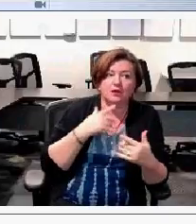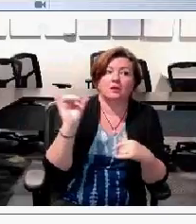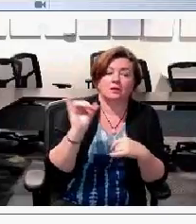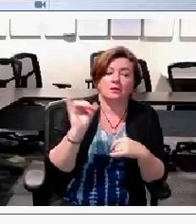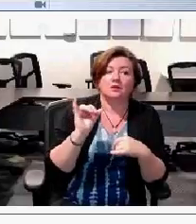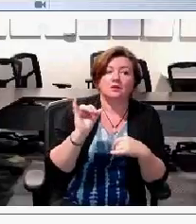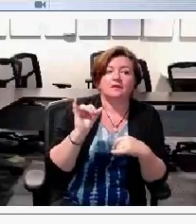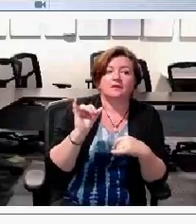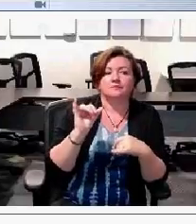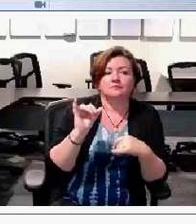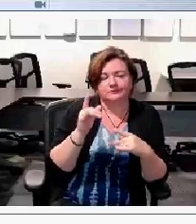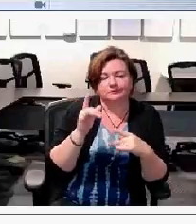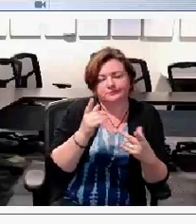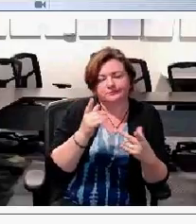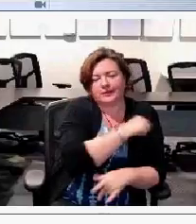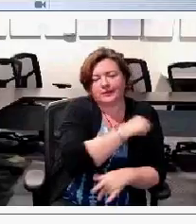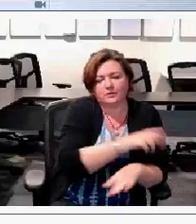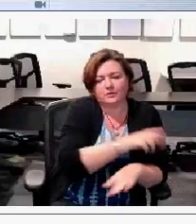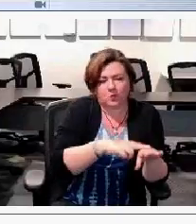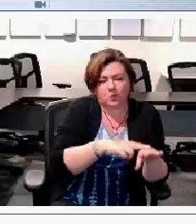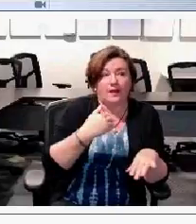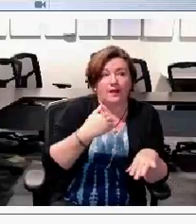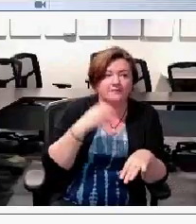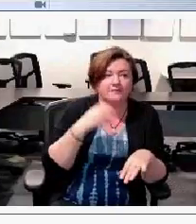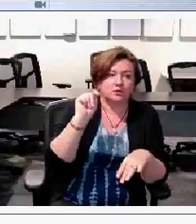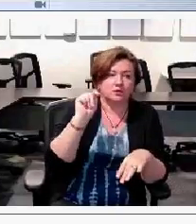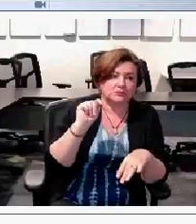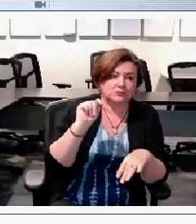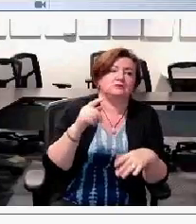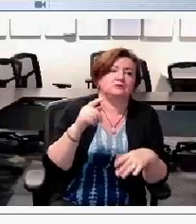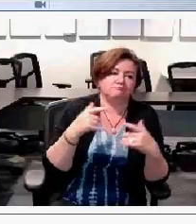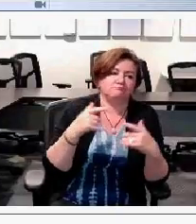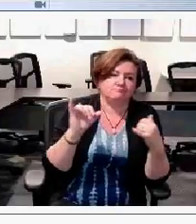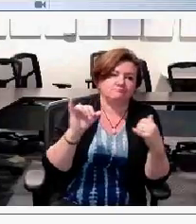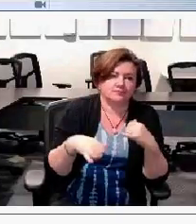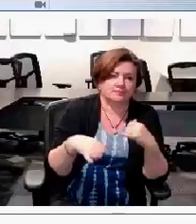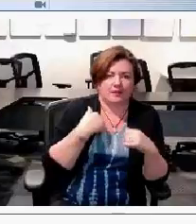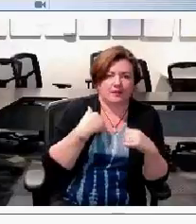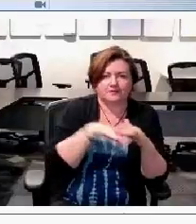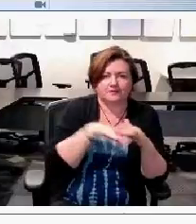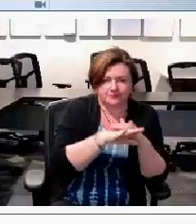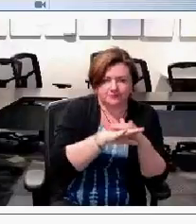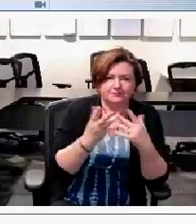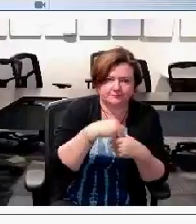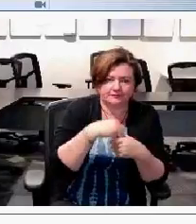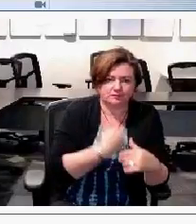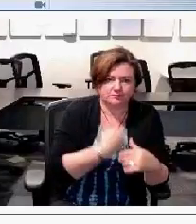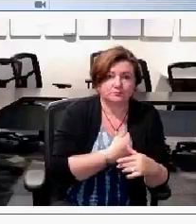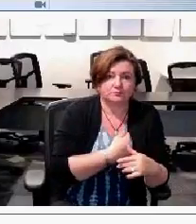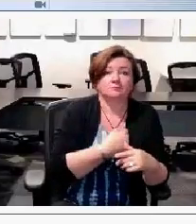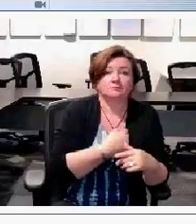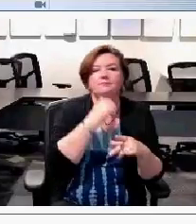do, obviously we're at the Glenrose, so consulting, OT, PT, those kinds of things are accessible, although they're